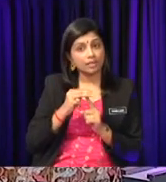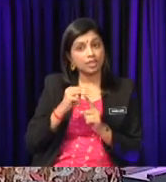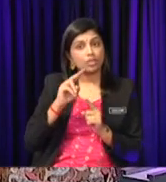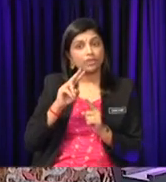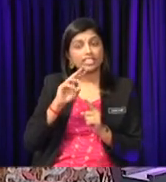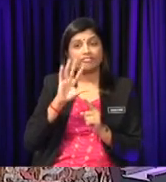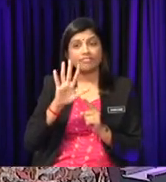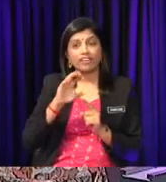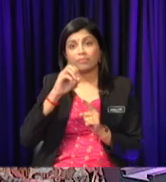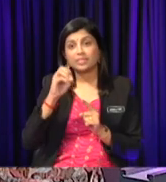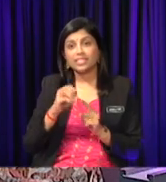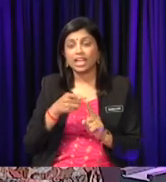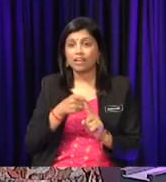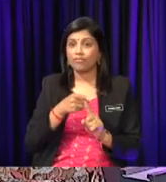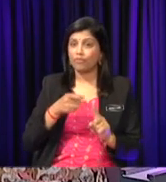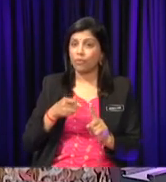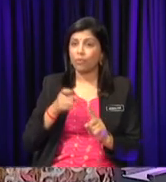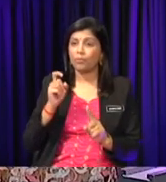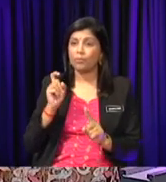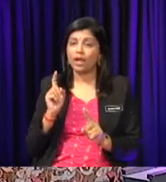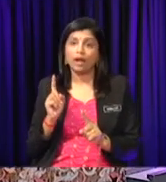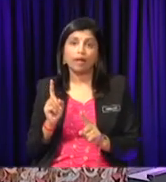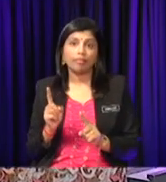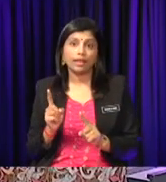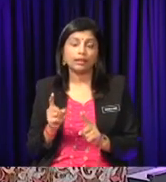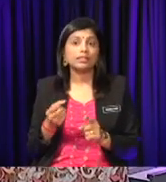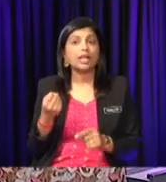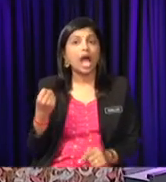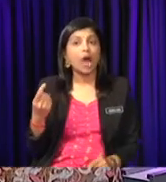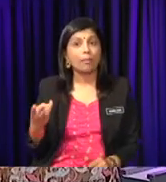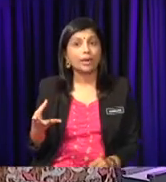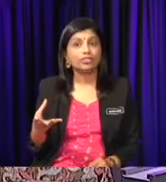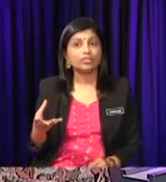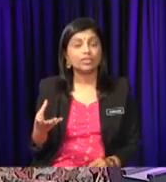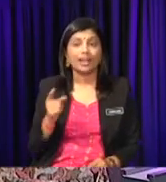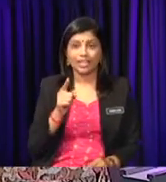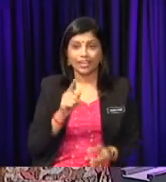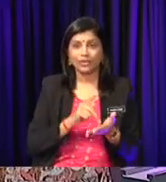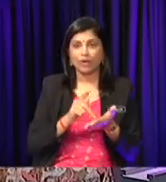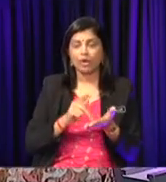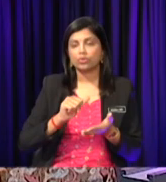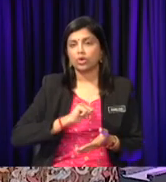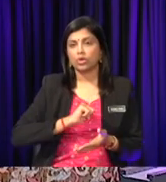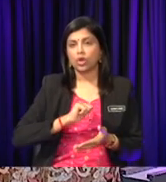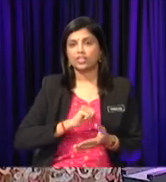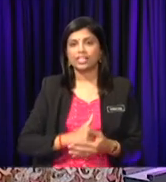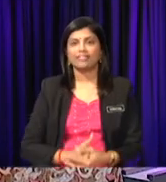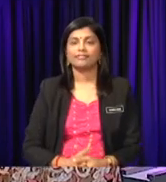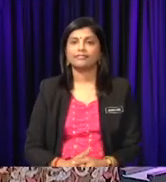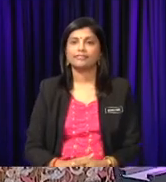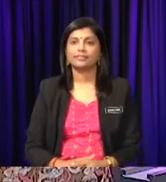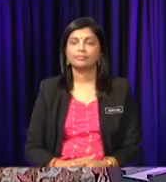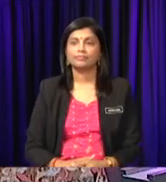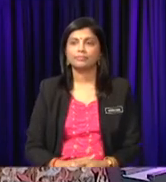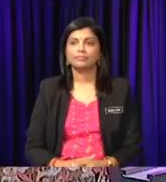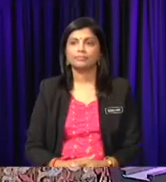pupils, it's not just in Selangor, because I'm also, all teachers are also assessors actually nowadays. Mm. Every teacher will have to go out and assess